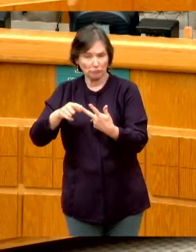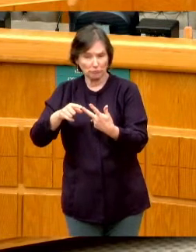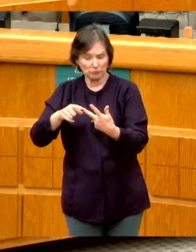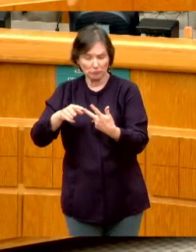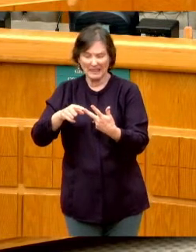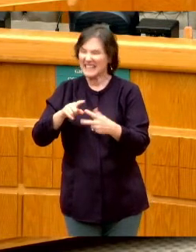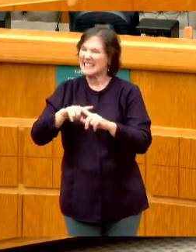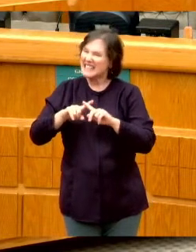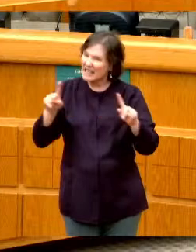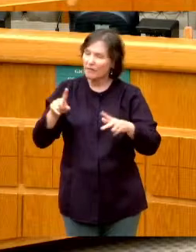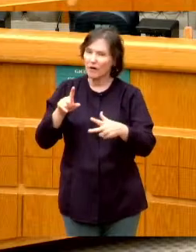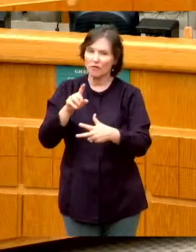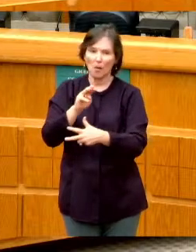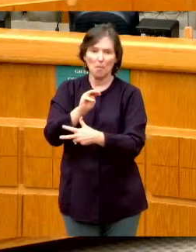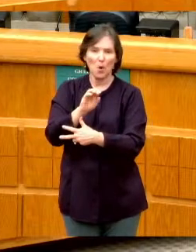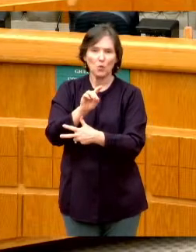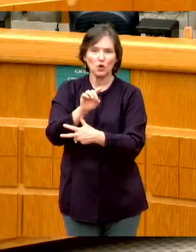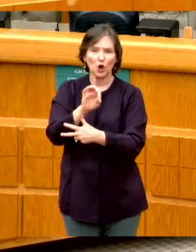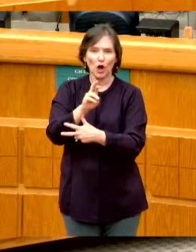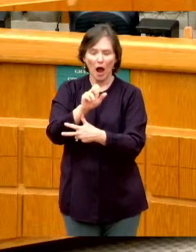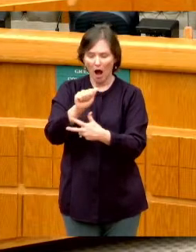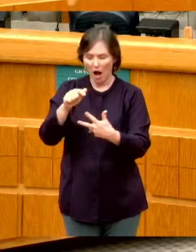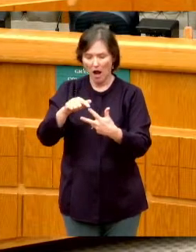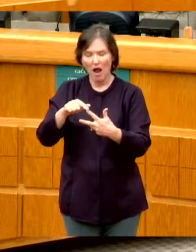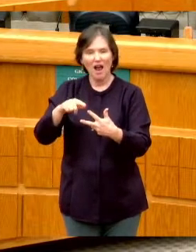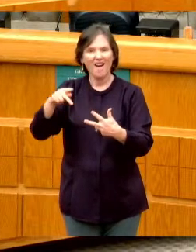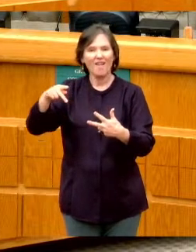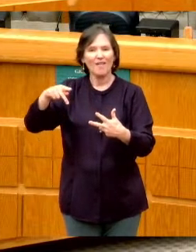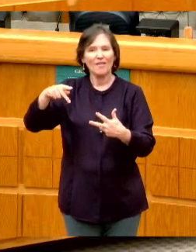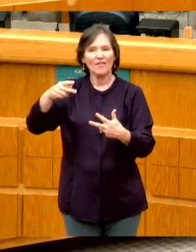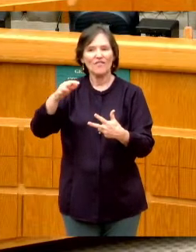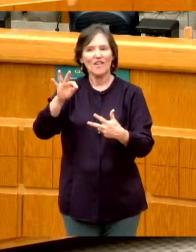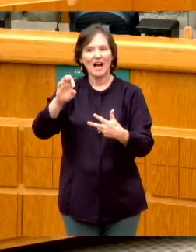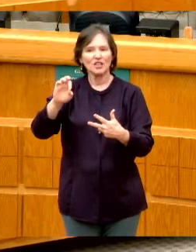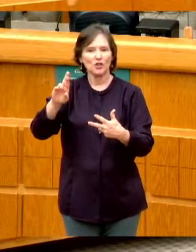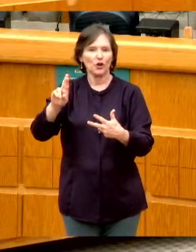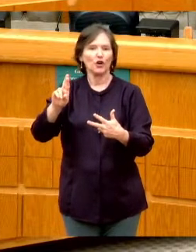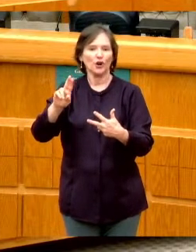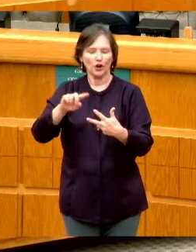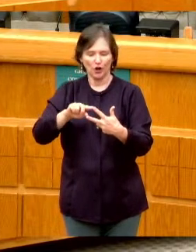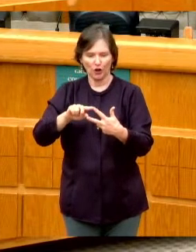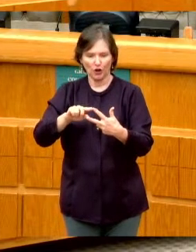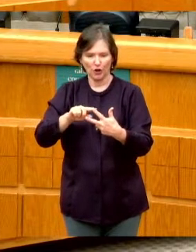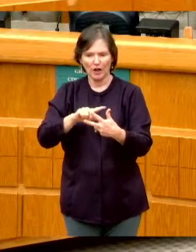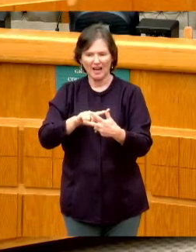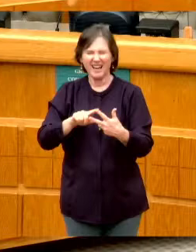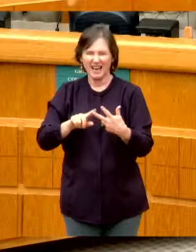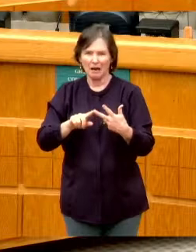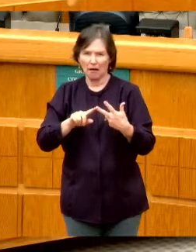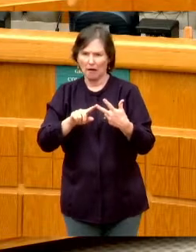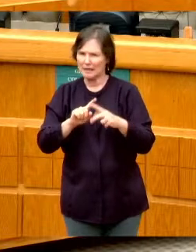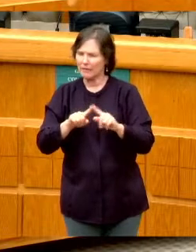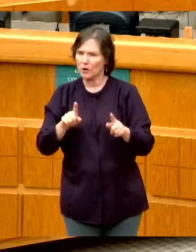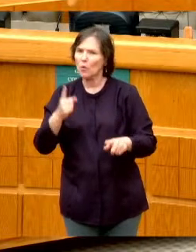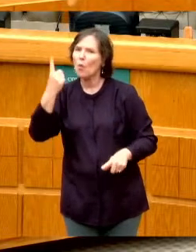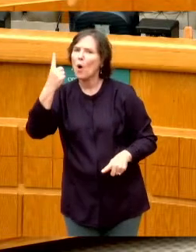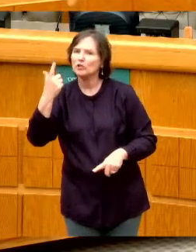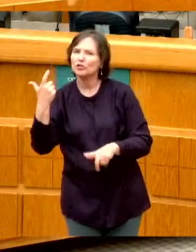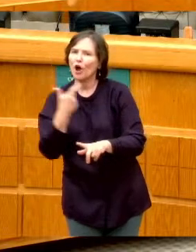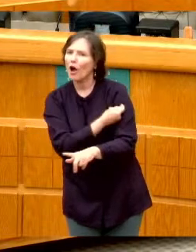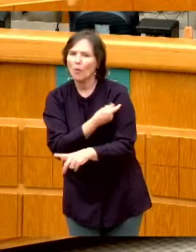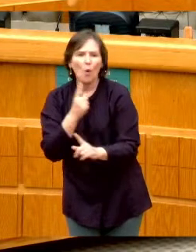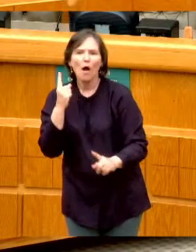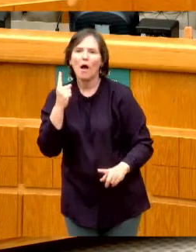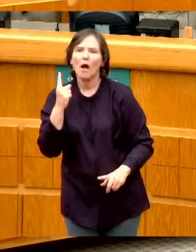Pfizer, which means it will be ideal for hard-to-reach populations. The homeless is an example of